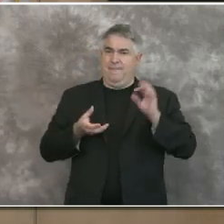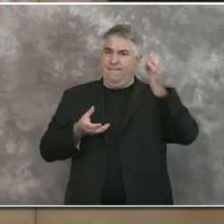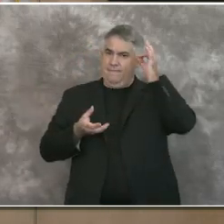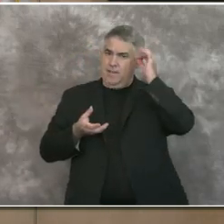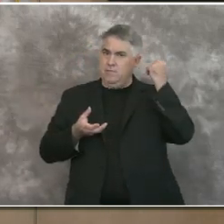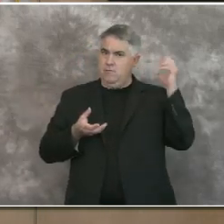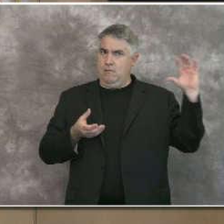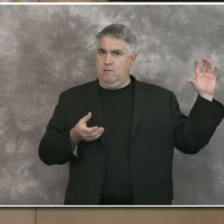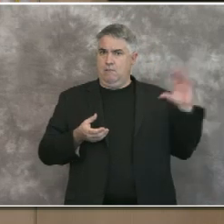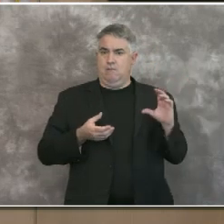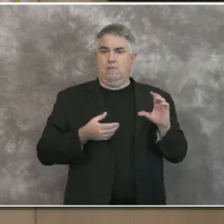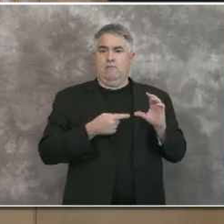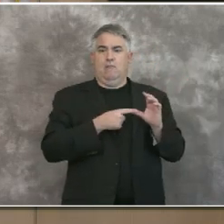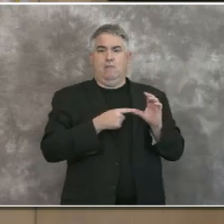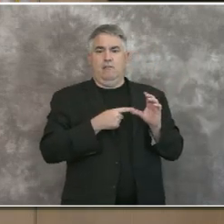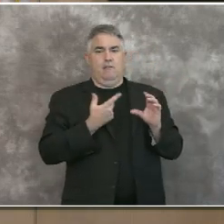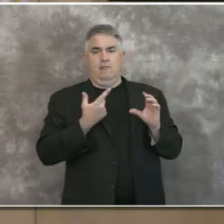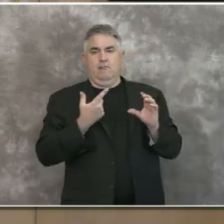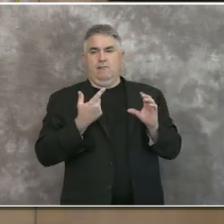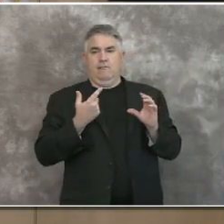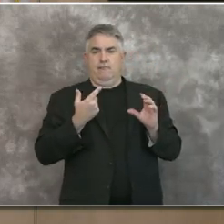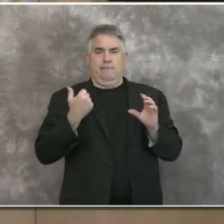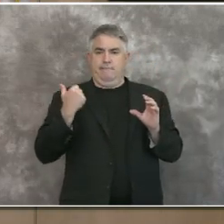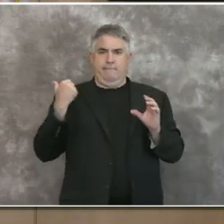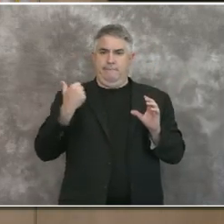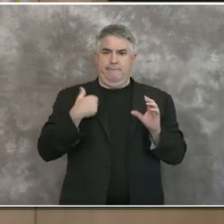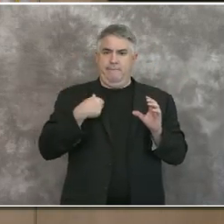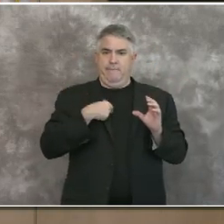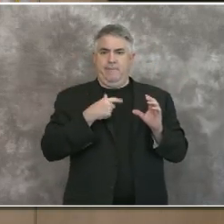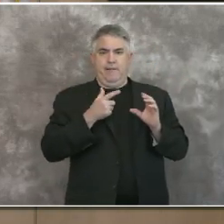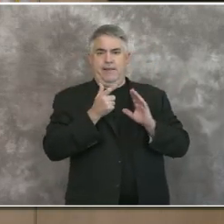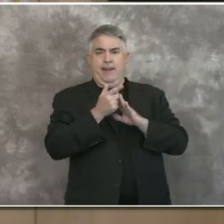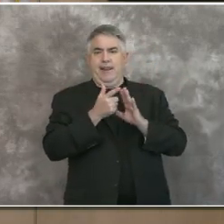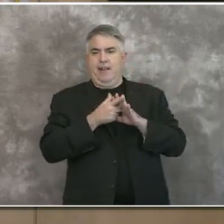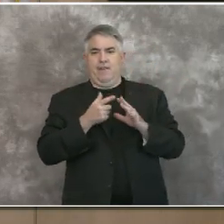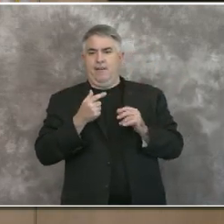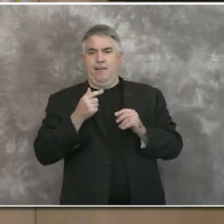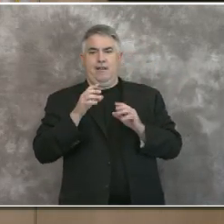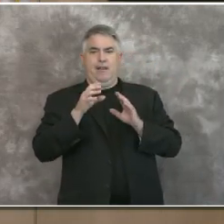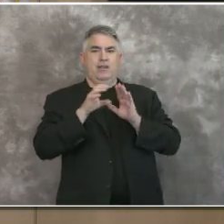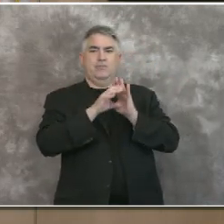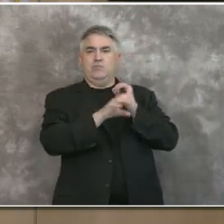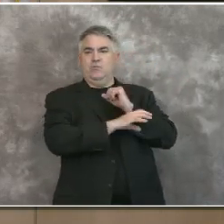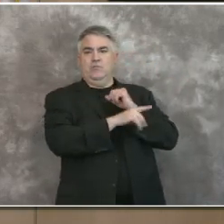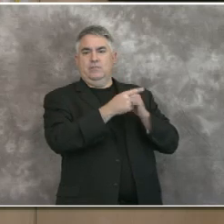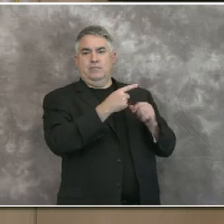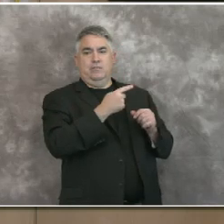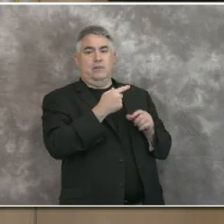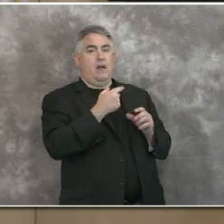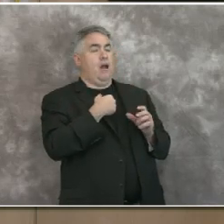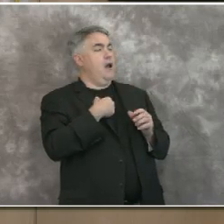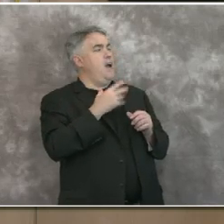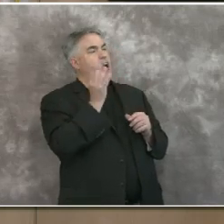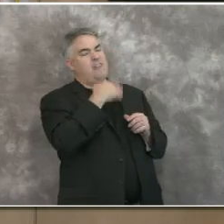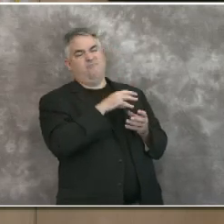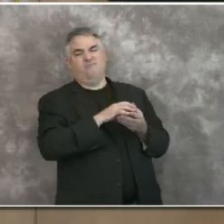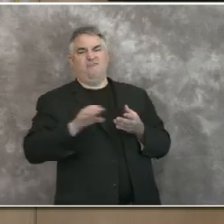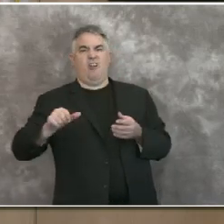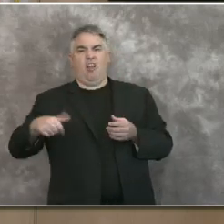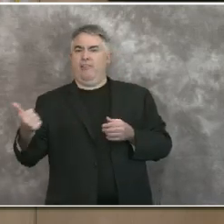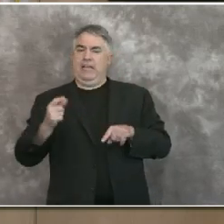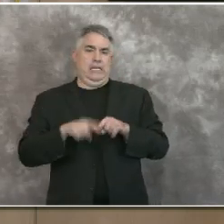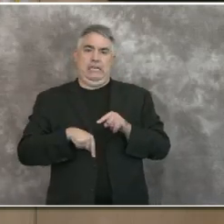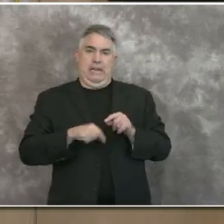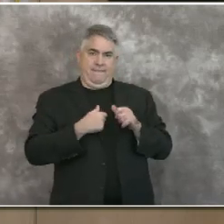Local governments do not have the ability legally or constitutionally to deficit spend, and we will all face significant budgetary